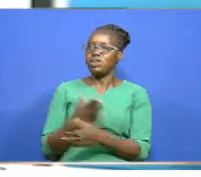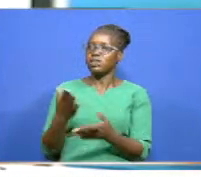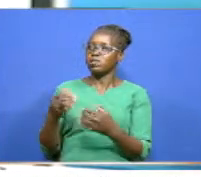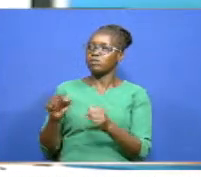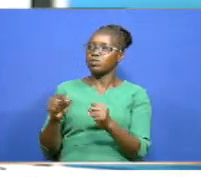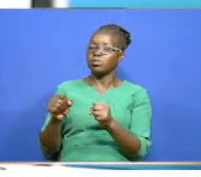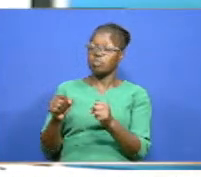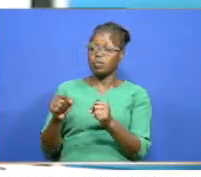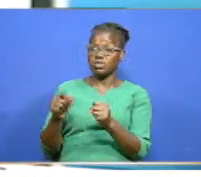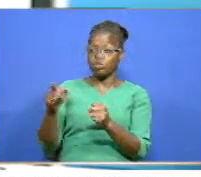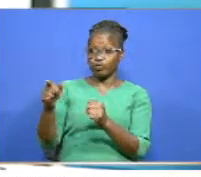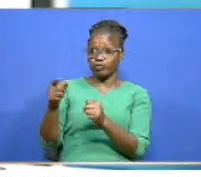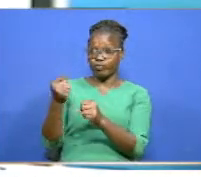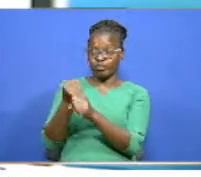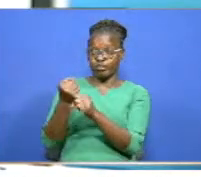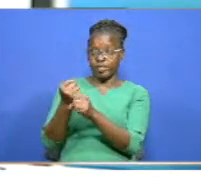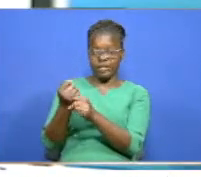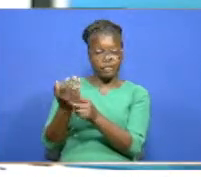want to engage with you?